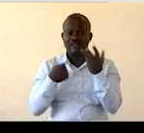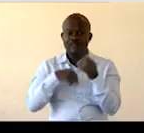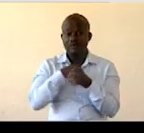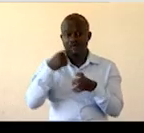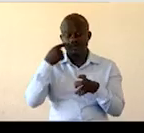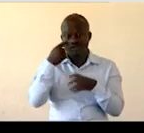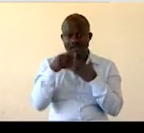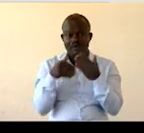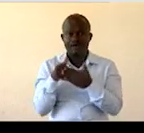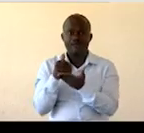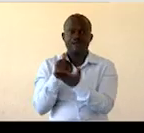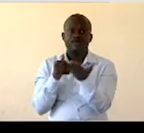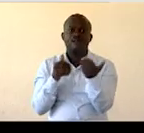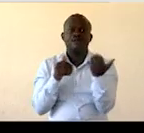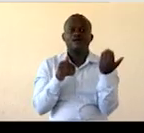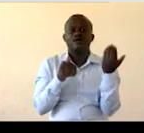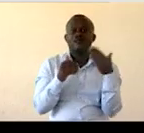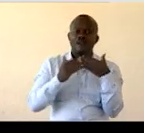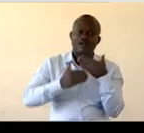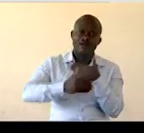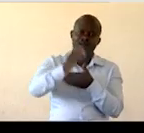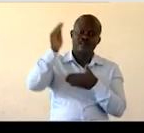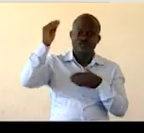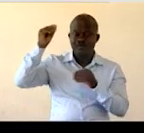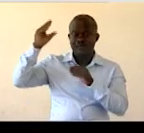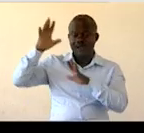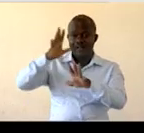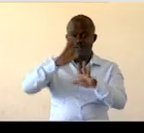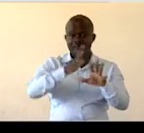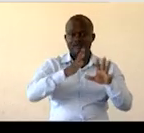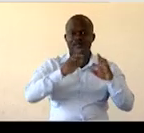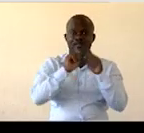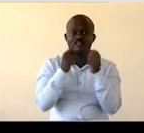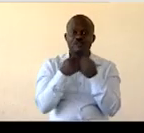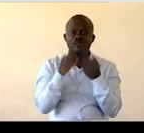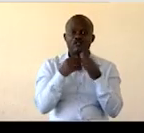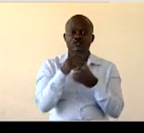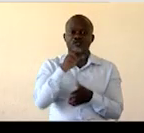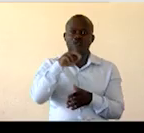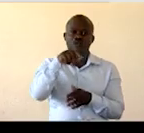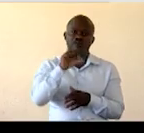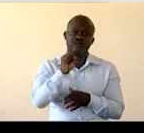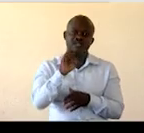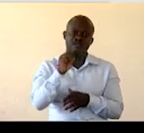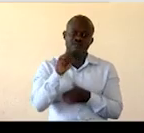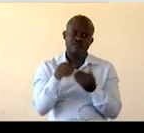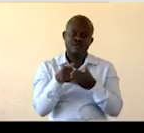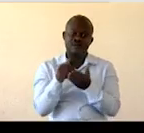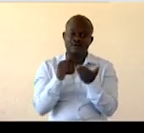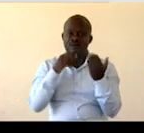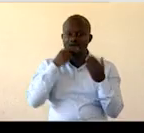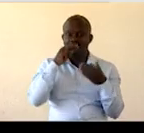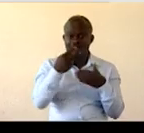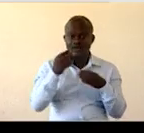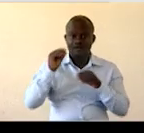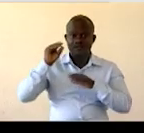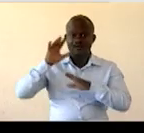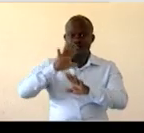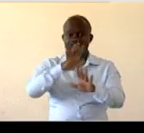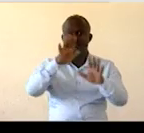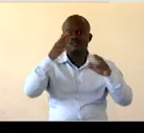plants grow towards or away from light. The type of tropism in the response to light is